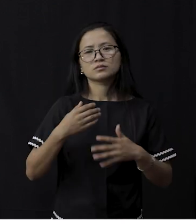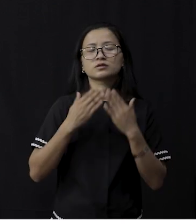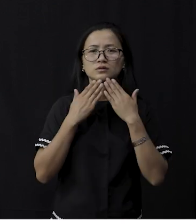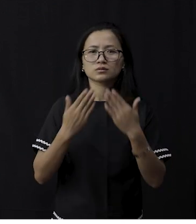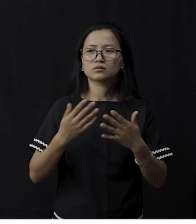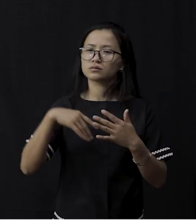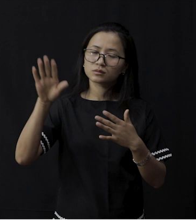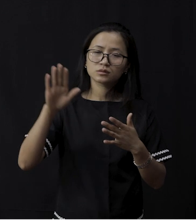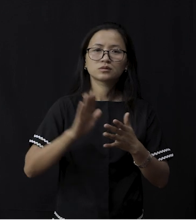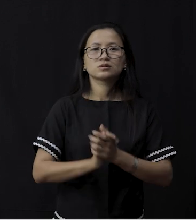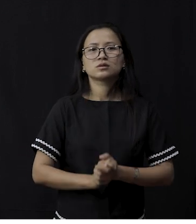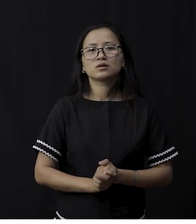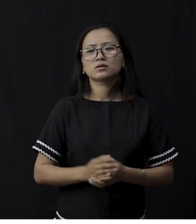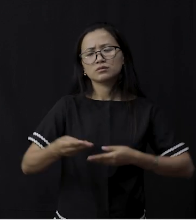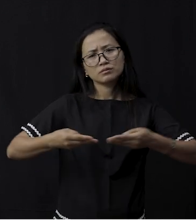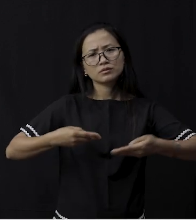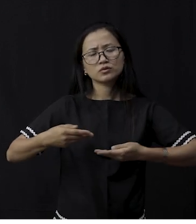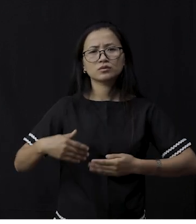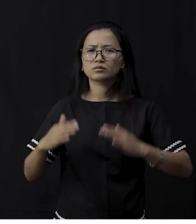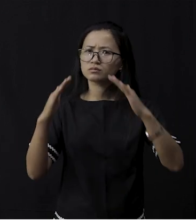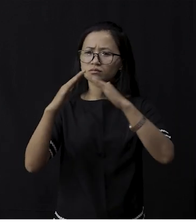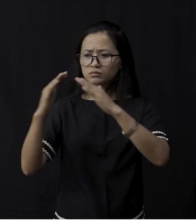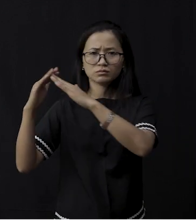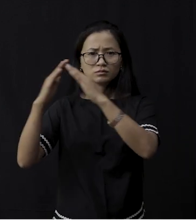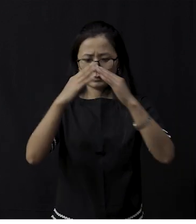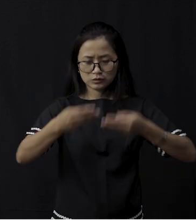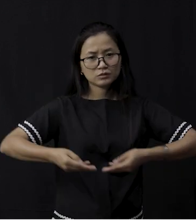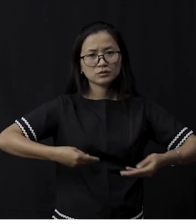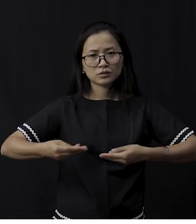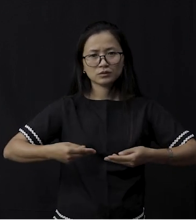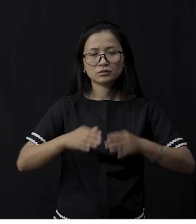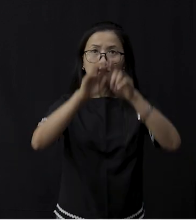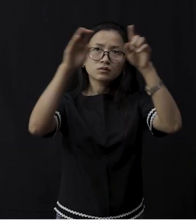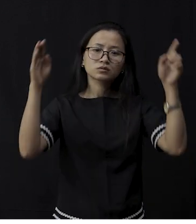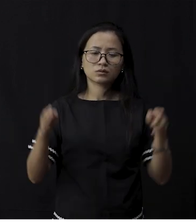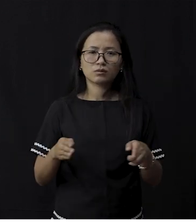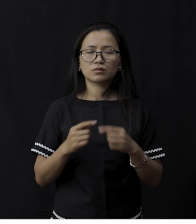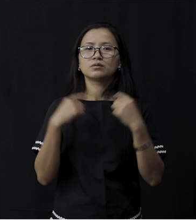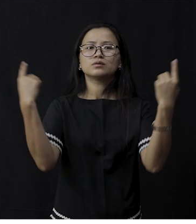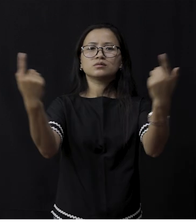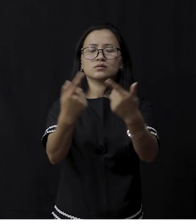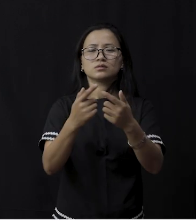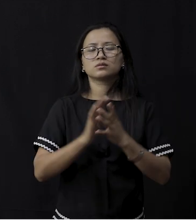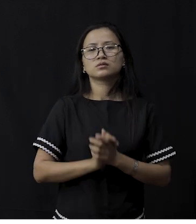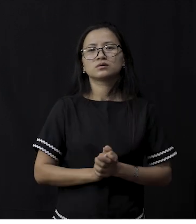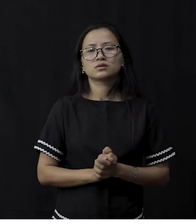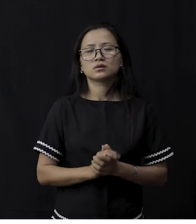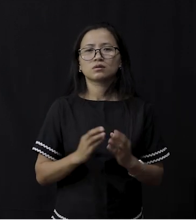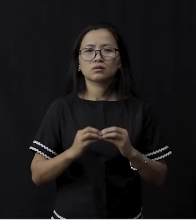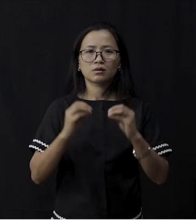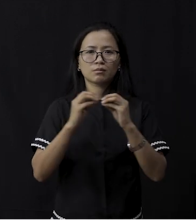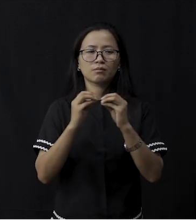That's again a noun. If you go and buy something from a shop or a store, that's again a noun. Then they say a